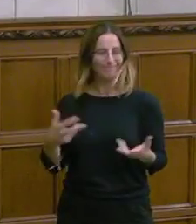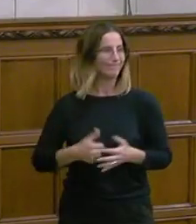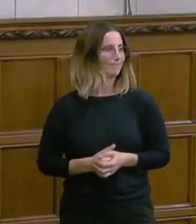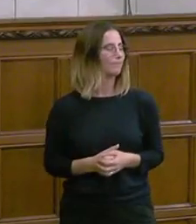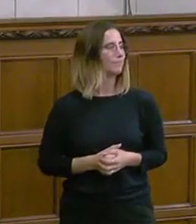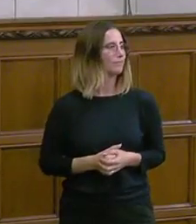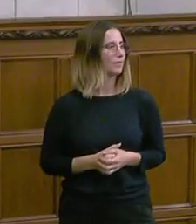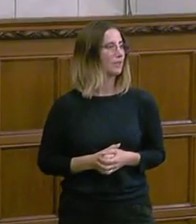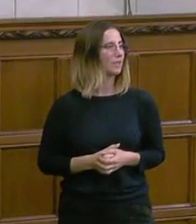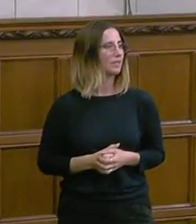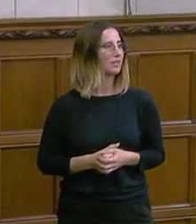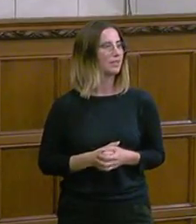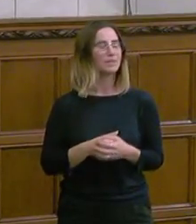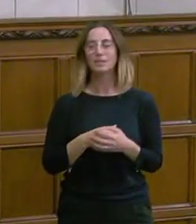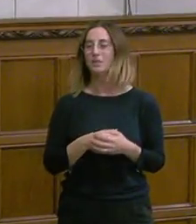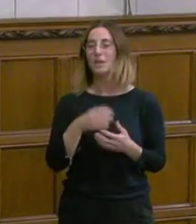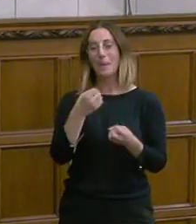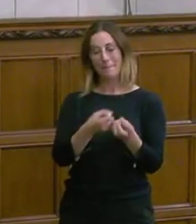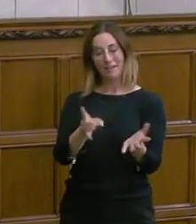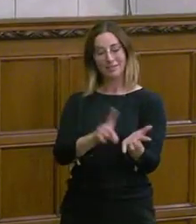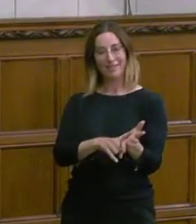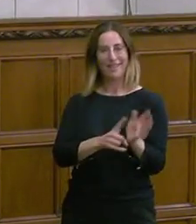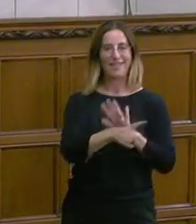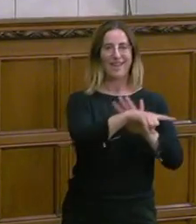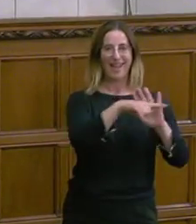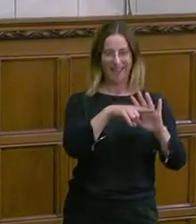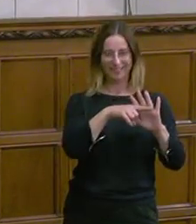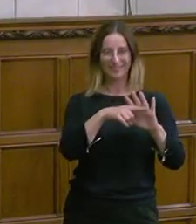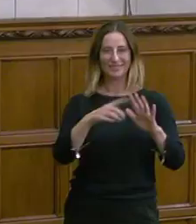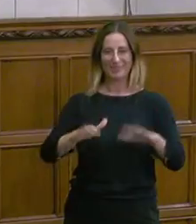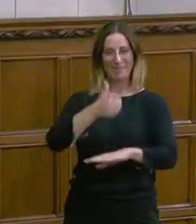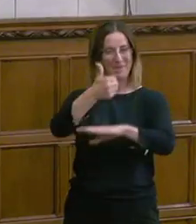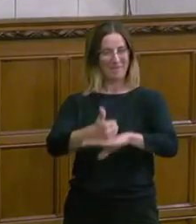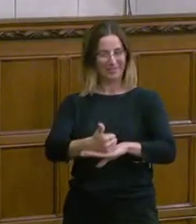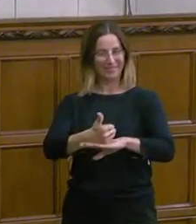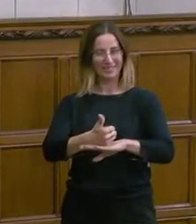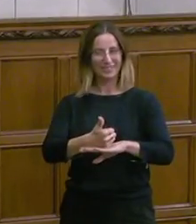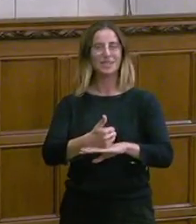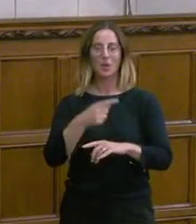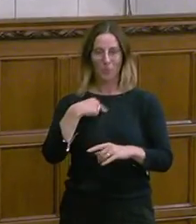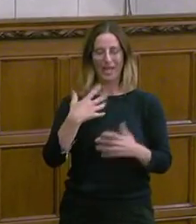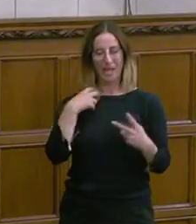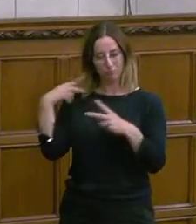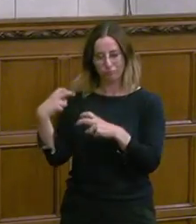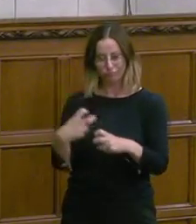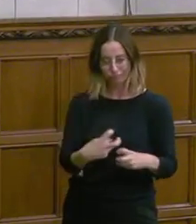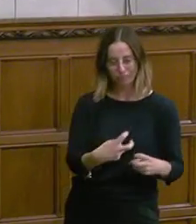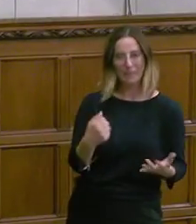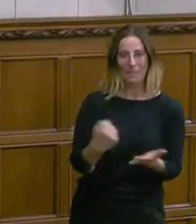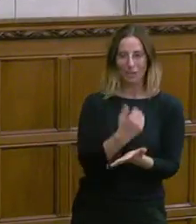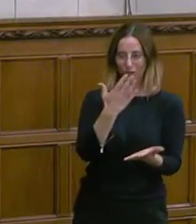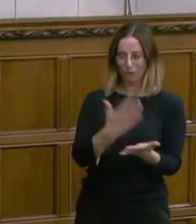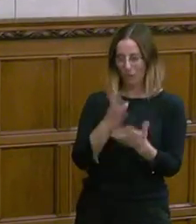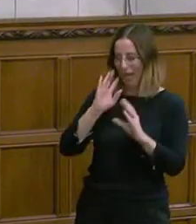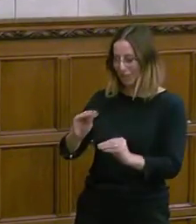Scotland, particularly around the British Sign Language Scotland Act 2015 and the implementation of getting it right for every child. However, I recognise that there